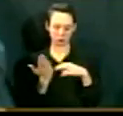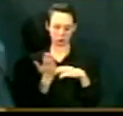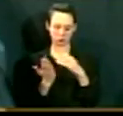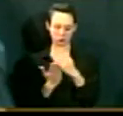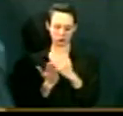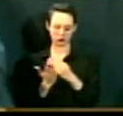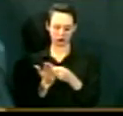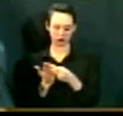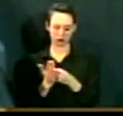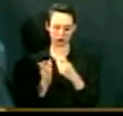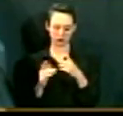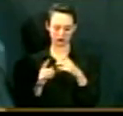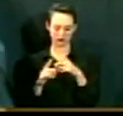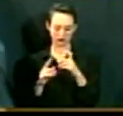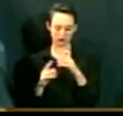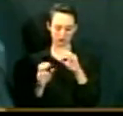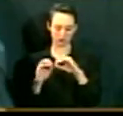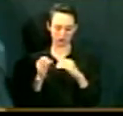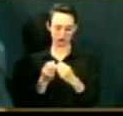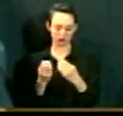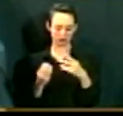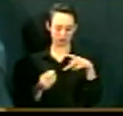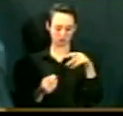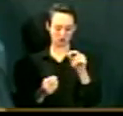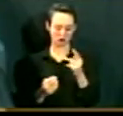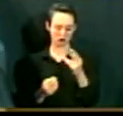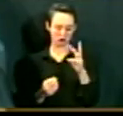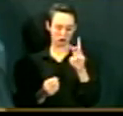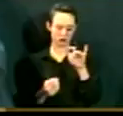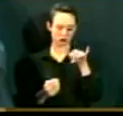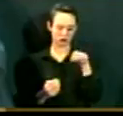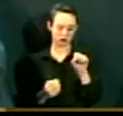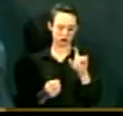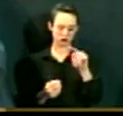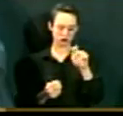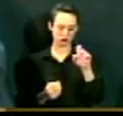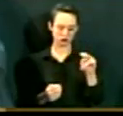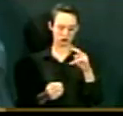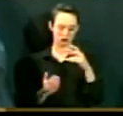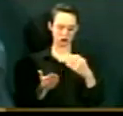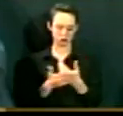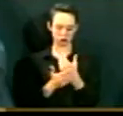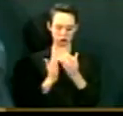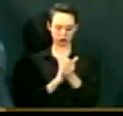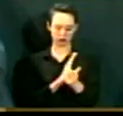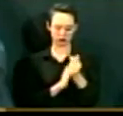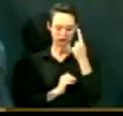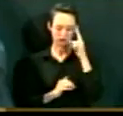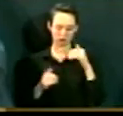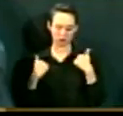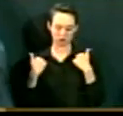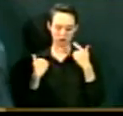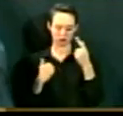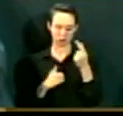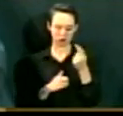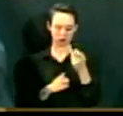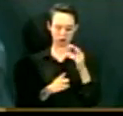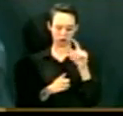Pathways Tennessee New Schools for Youth grant in the amount of $20,000 to be used for the salary of a work-based learning